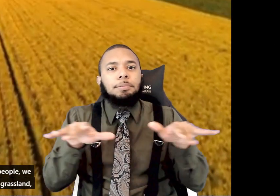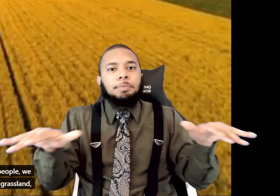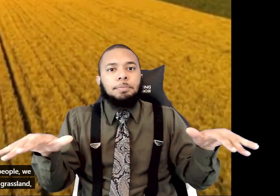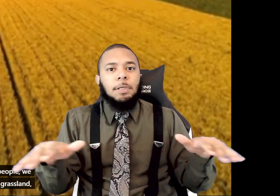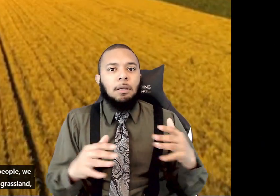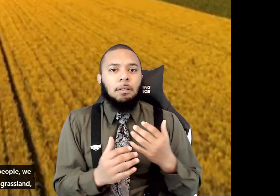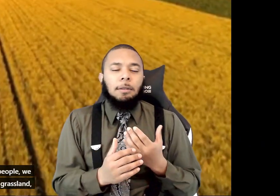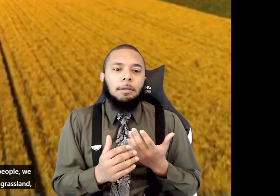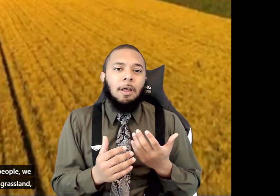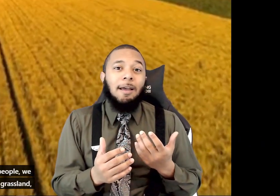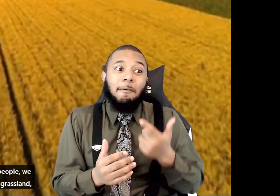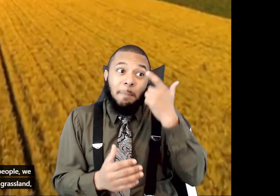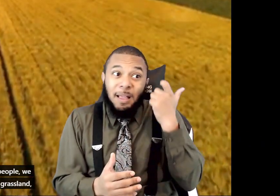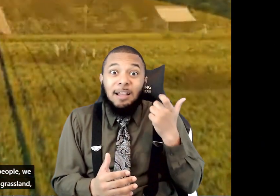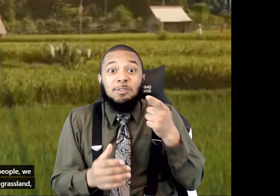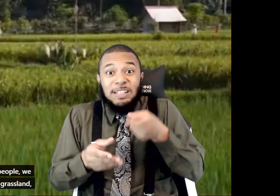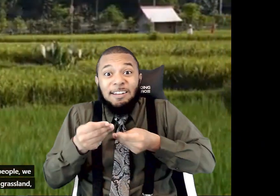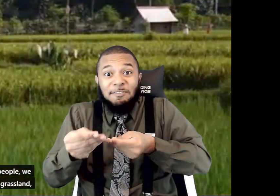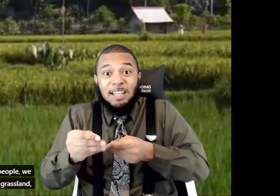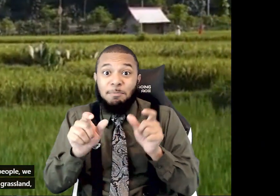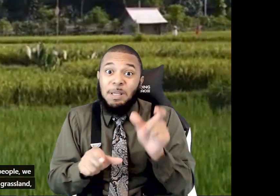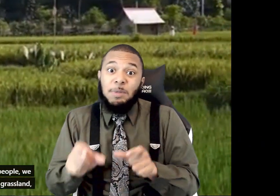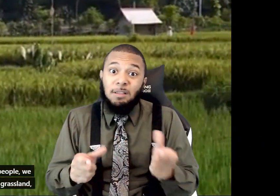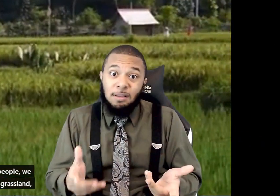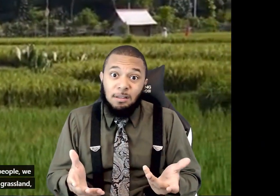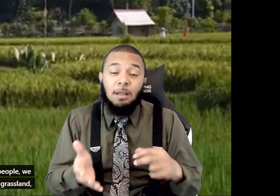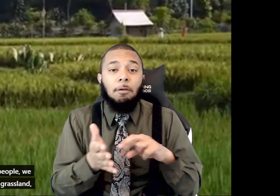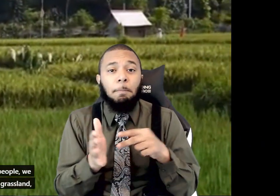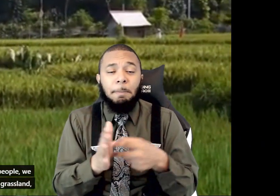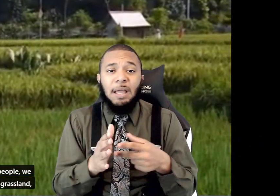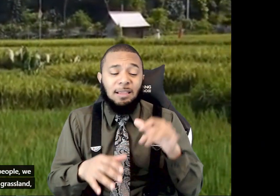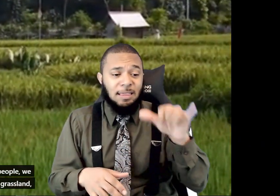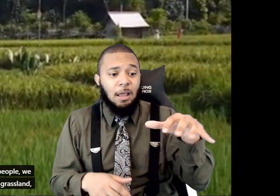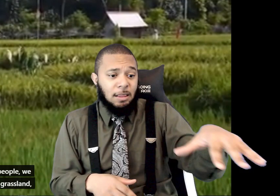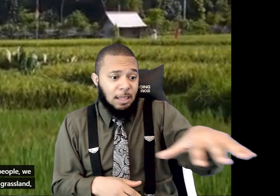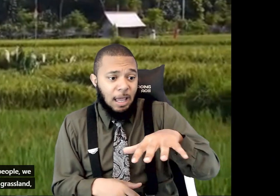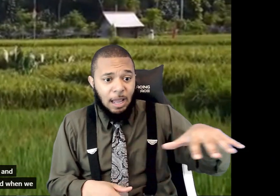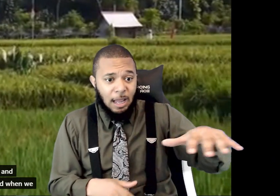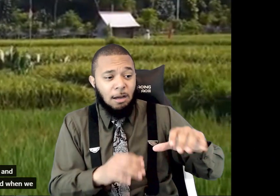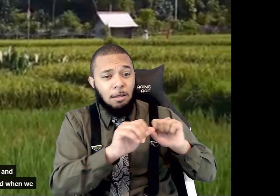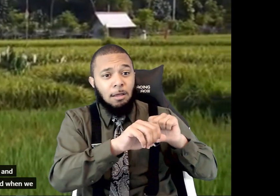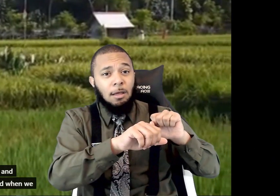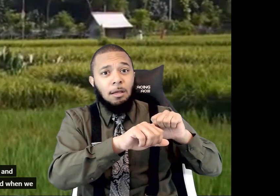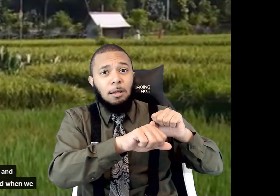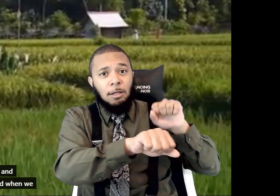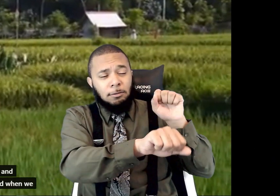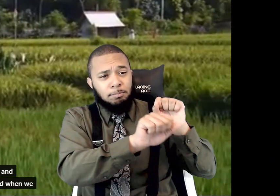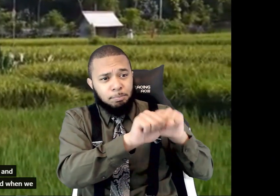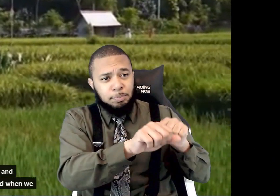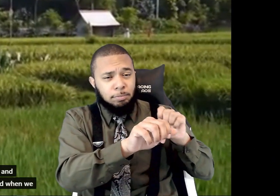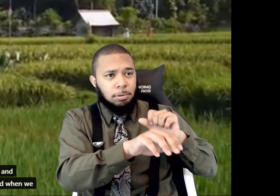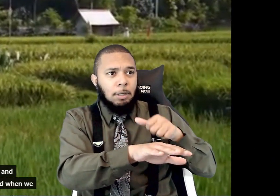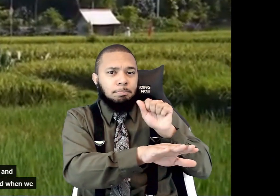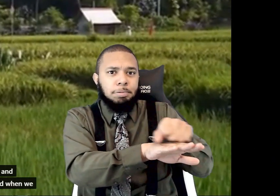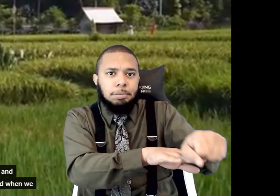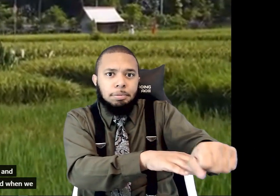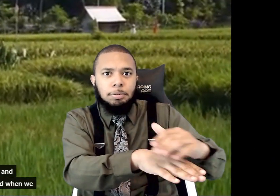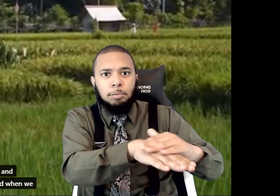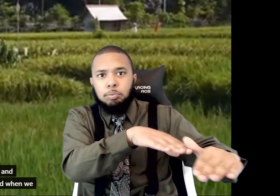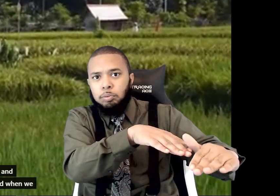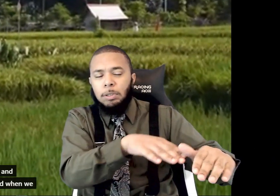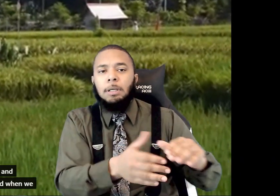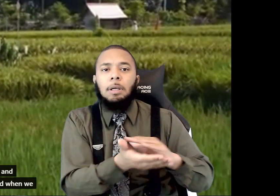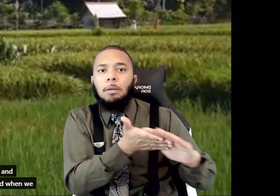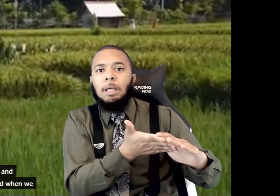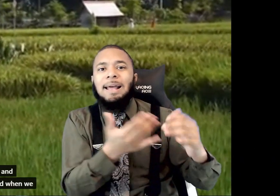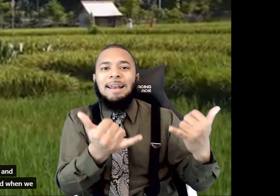for more people, we take away land that was once a grassland or that was once a forest and turn that into